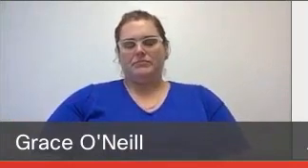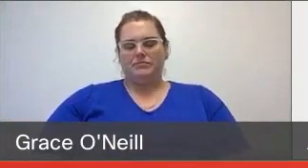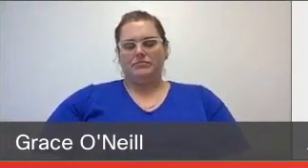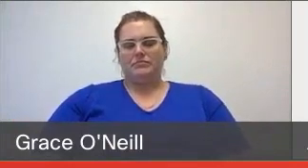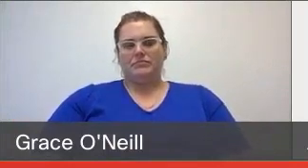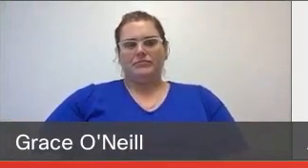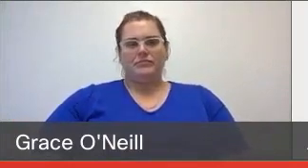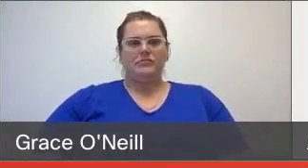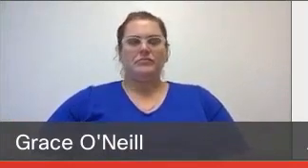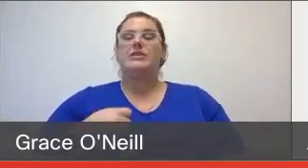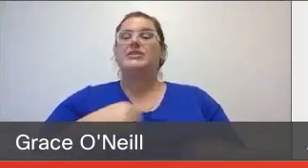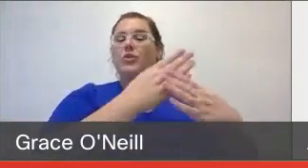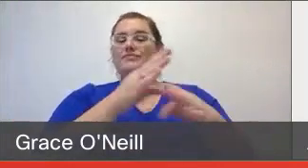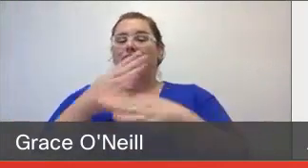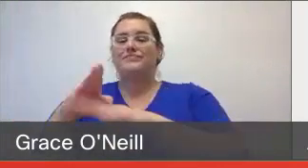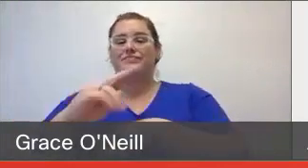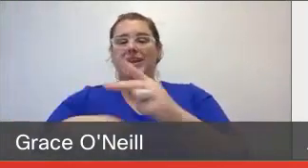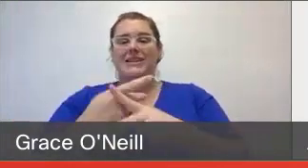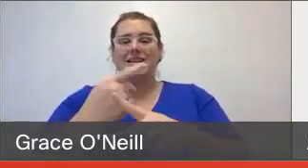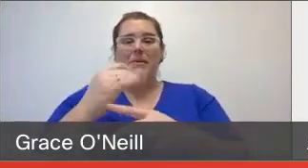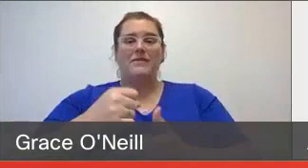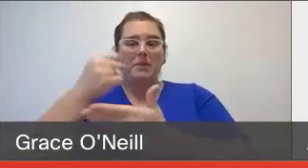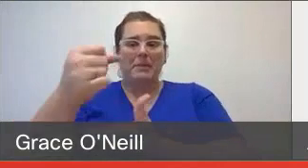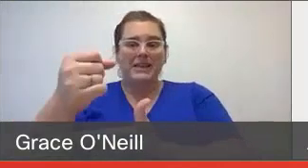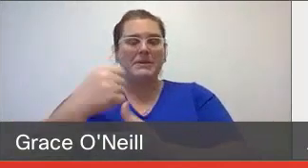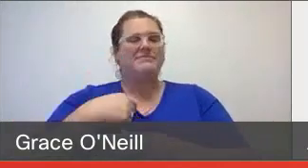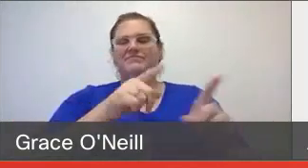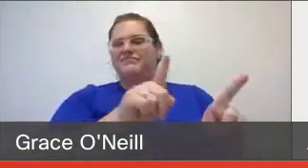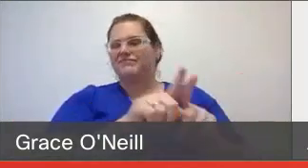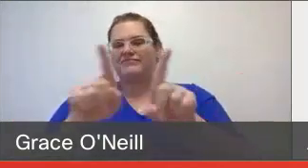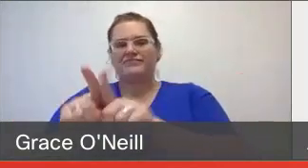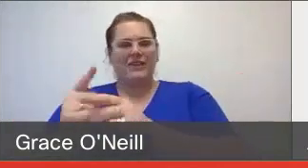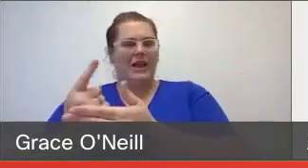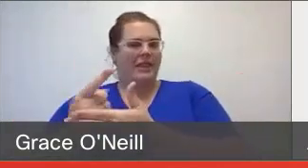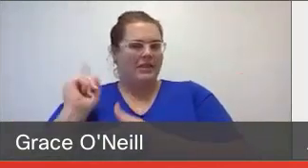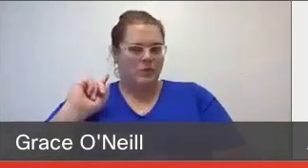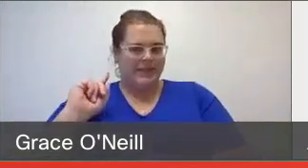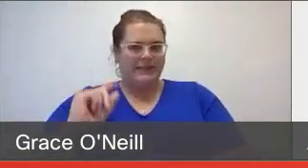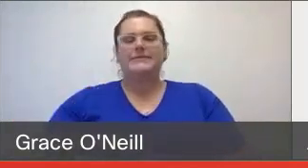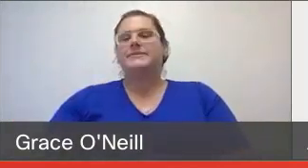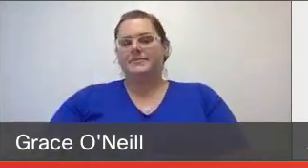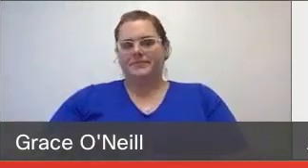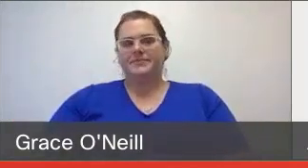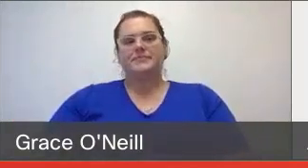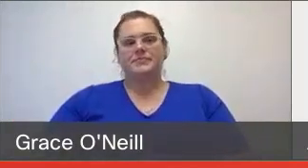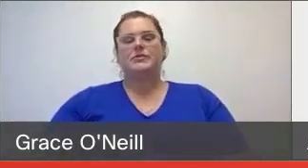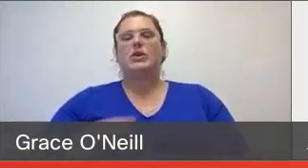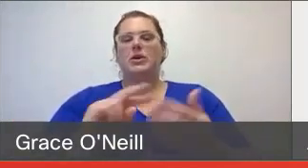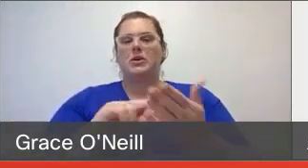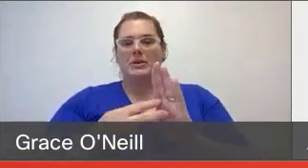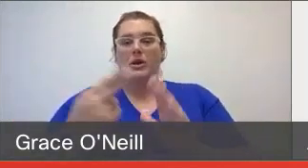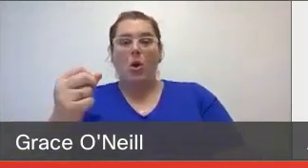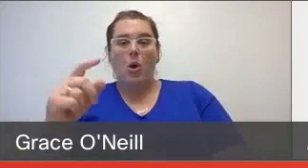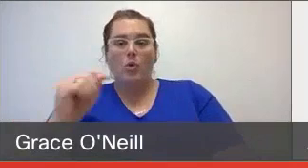So by placement type, there is no change from last week. So 9 people in host